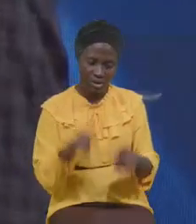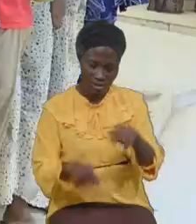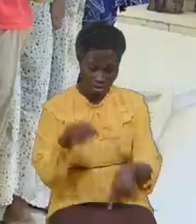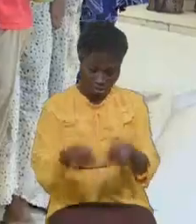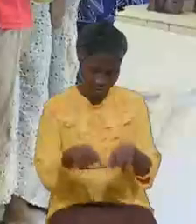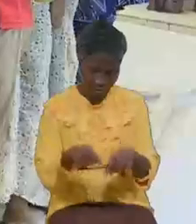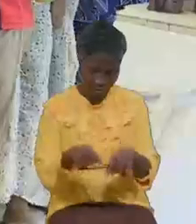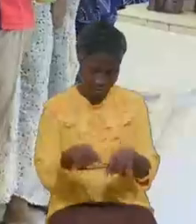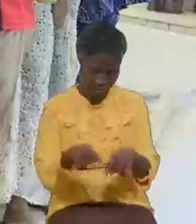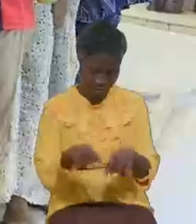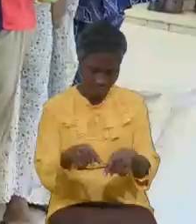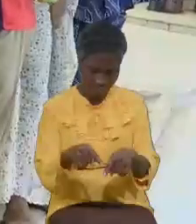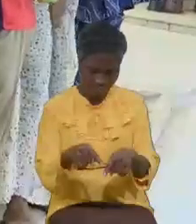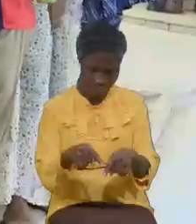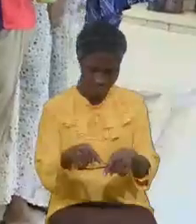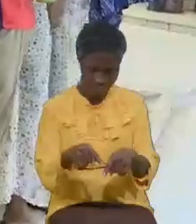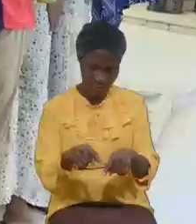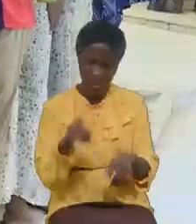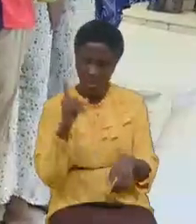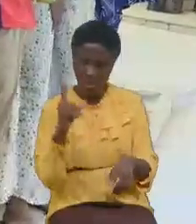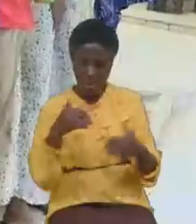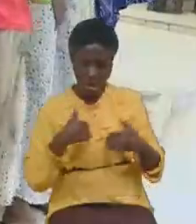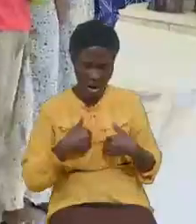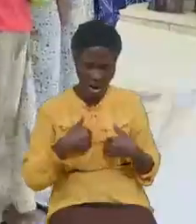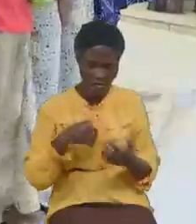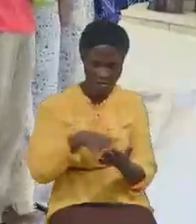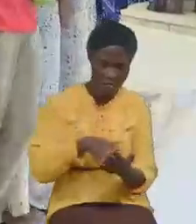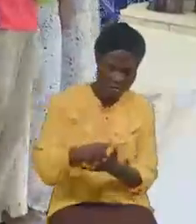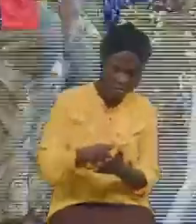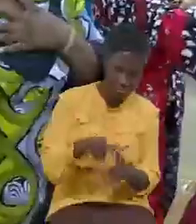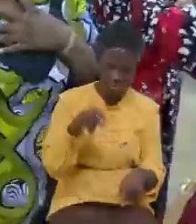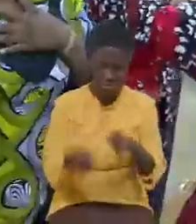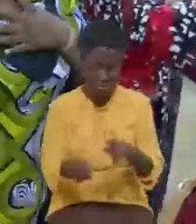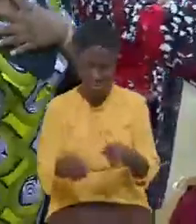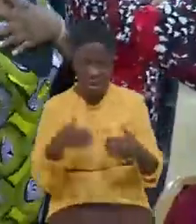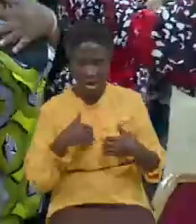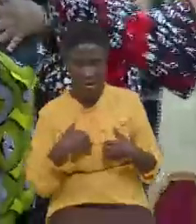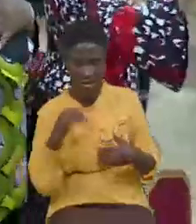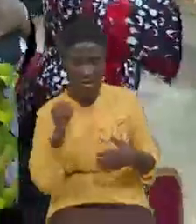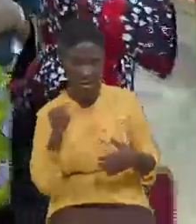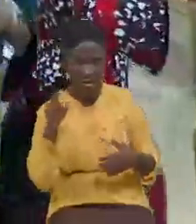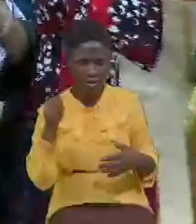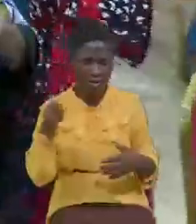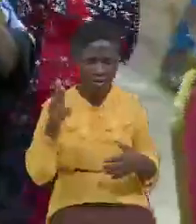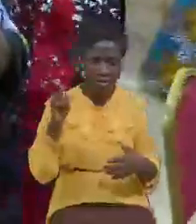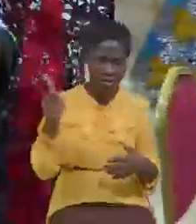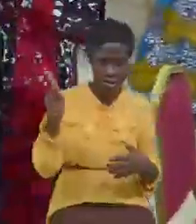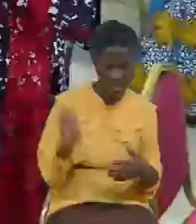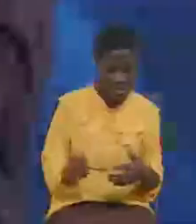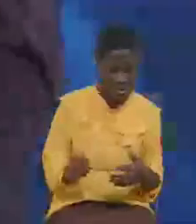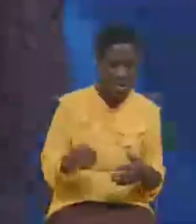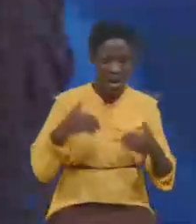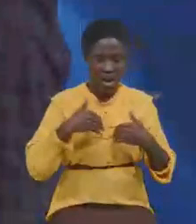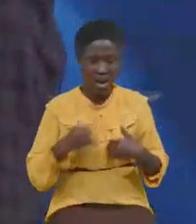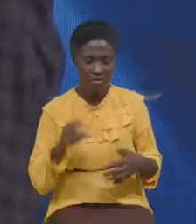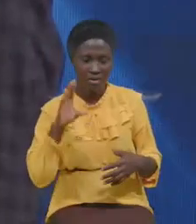lame, the one having paralysis, having stroke, having cancer,